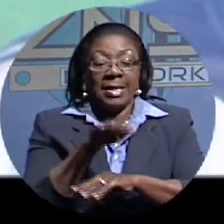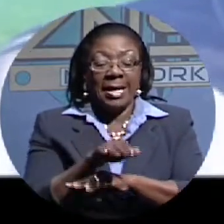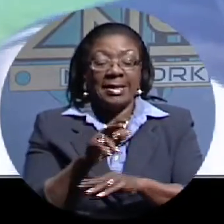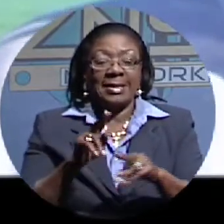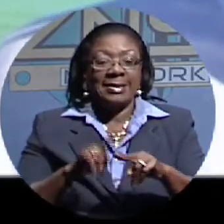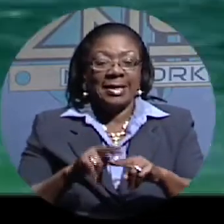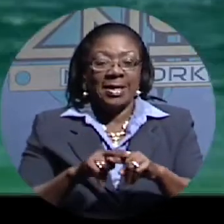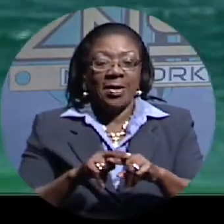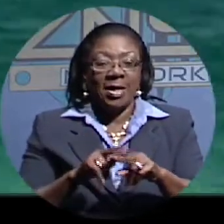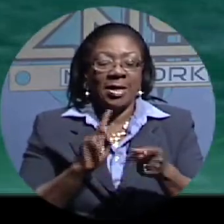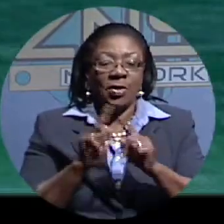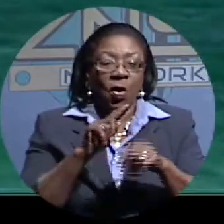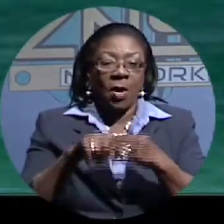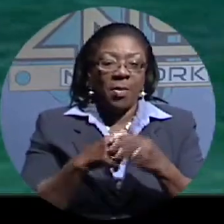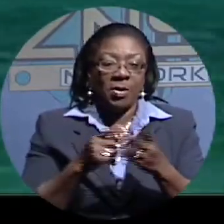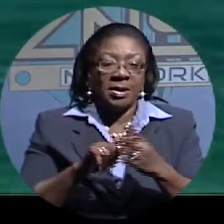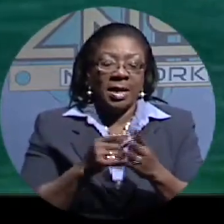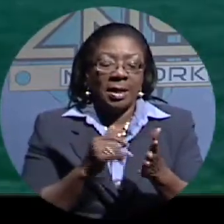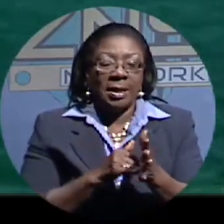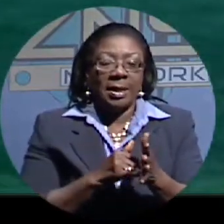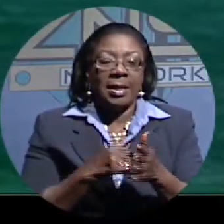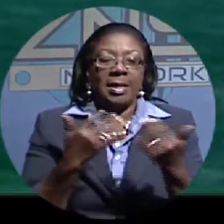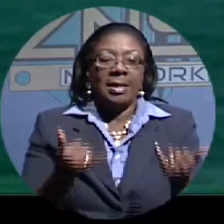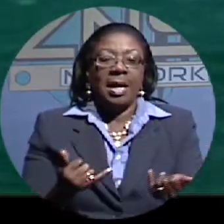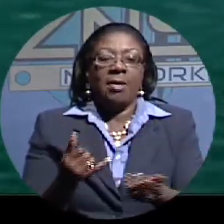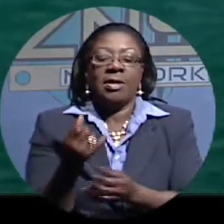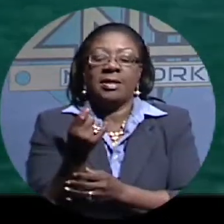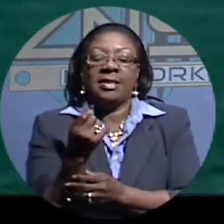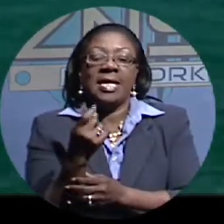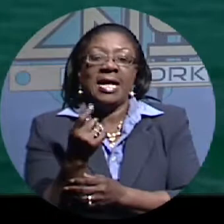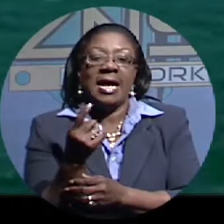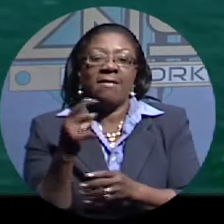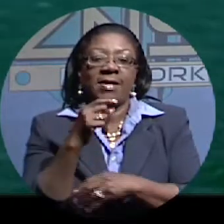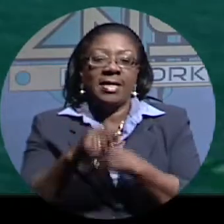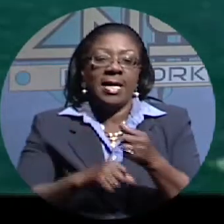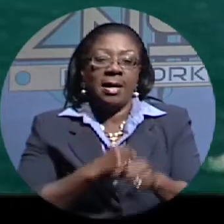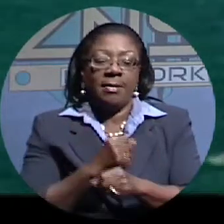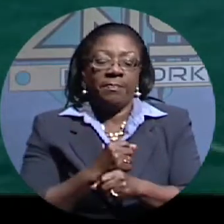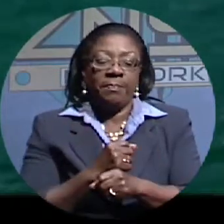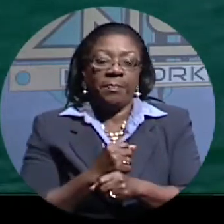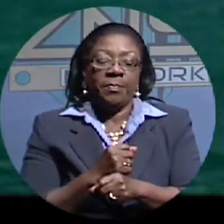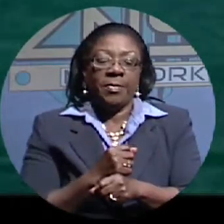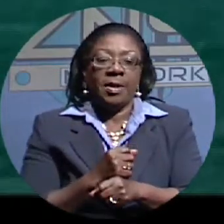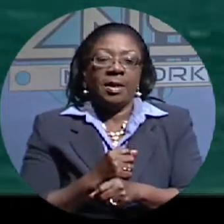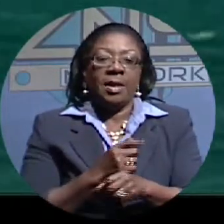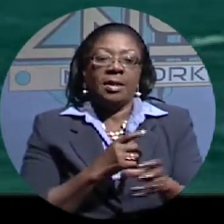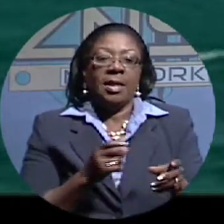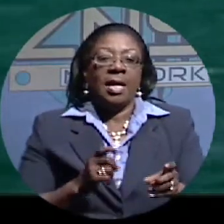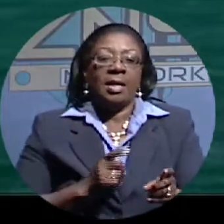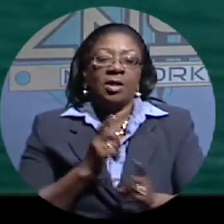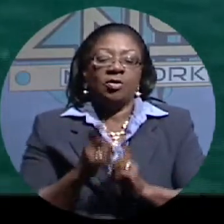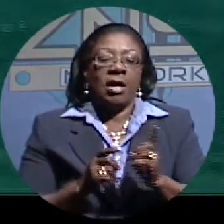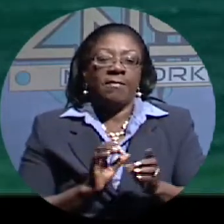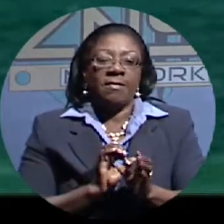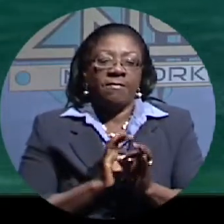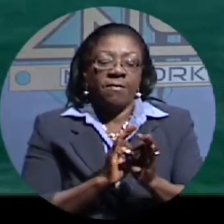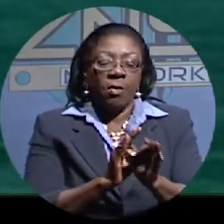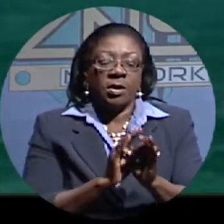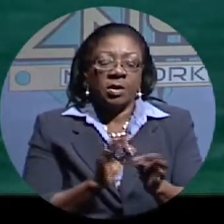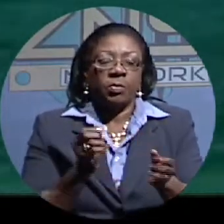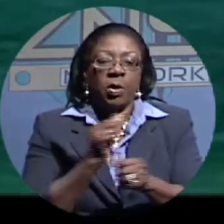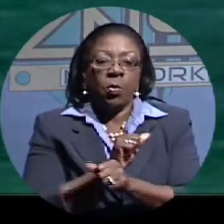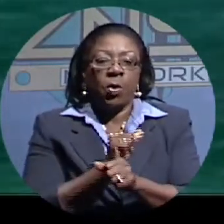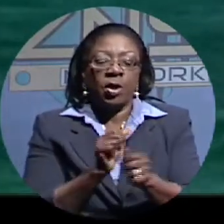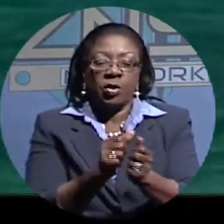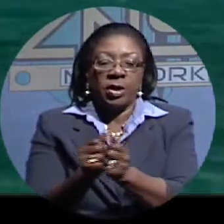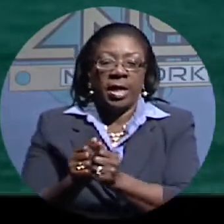in the 11th year. We got fellas like Buzzy, Cecil Smith came on board, you know, and they're the driving force, you know. We work as